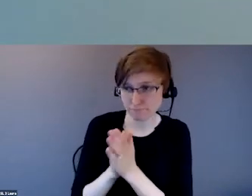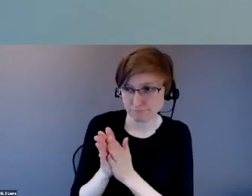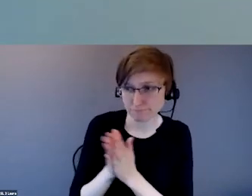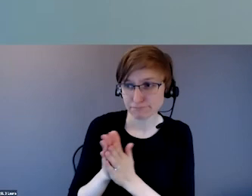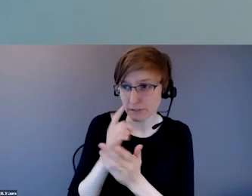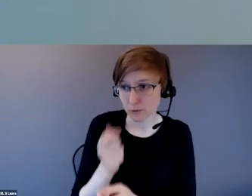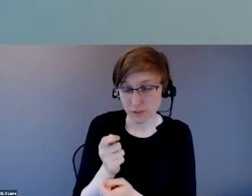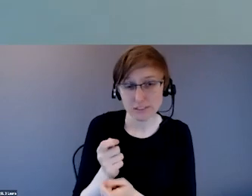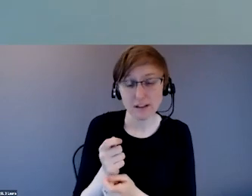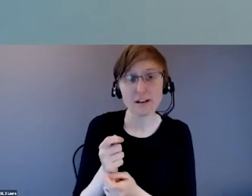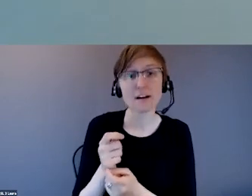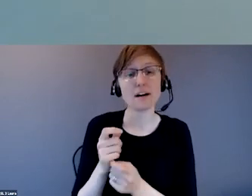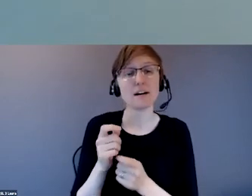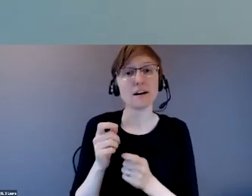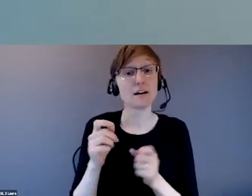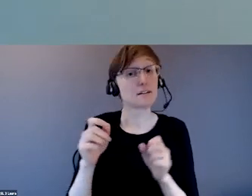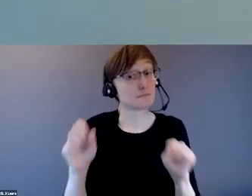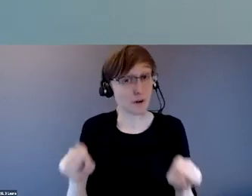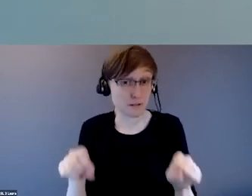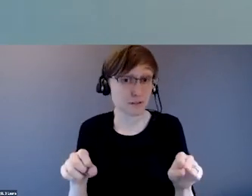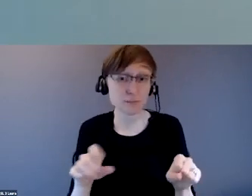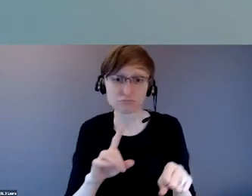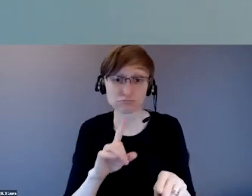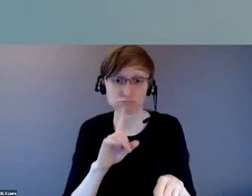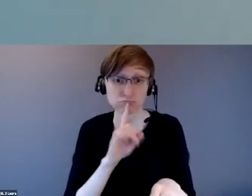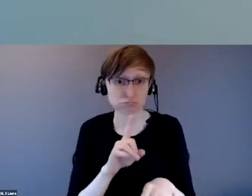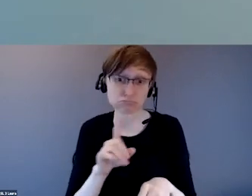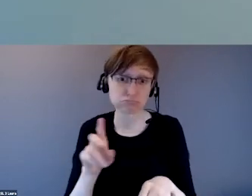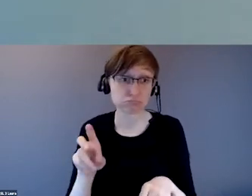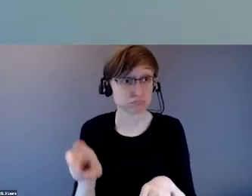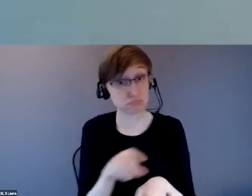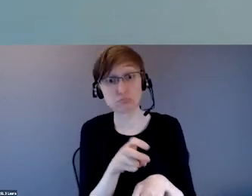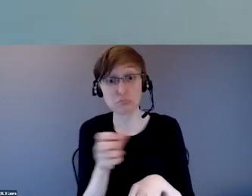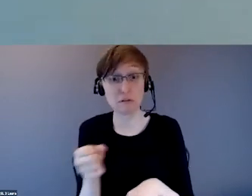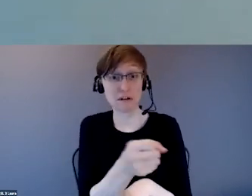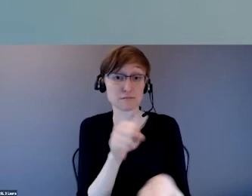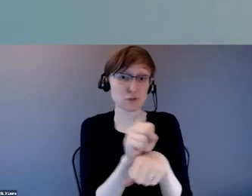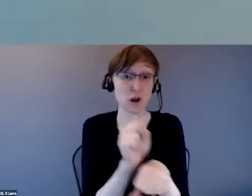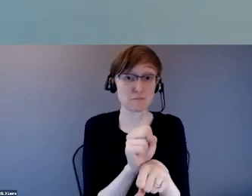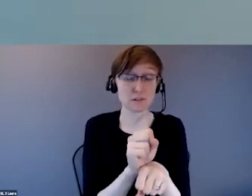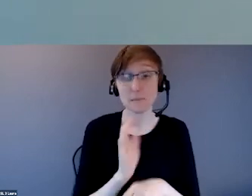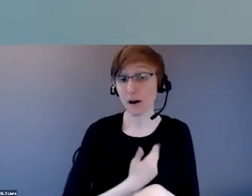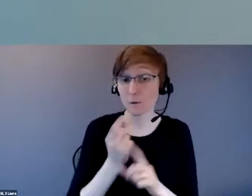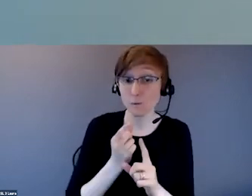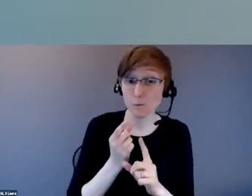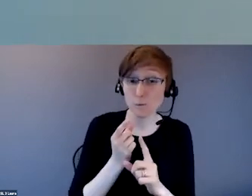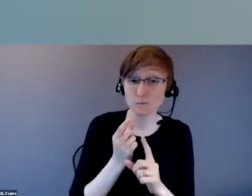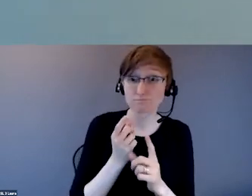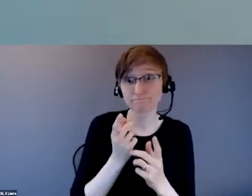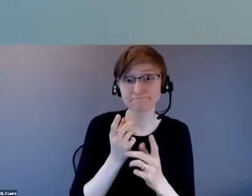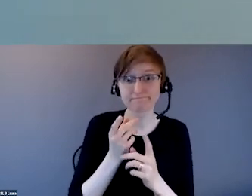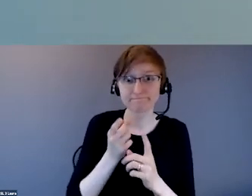employment. Although this project is not based on hiring, we don't have these as a direct output. We've had more